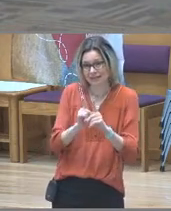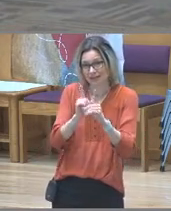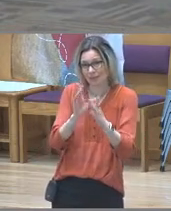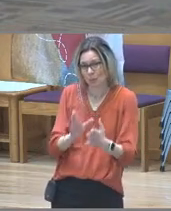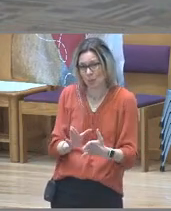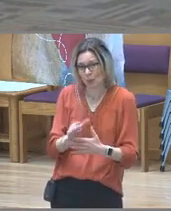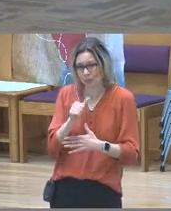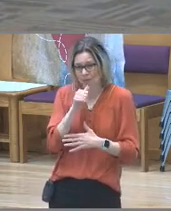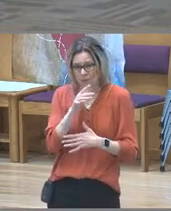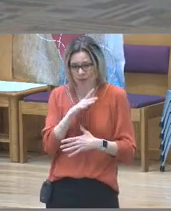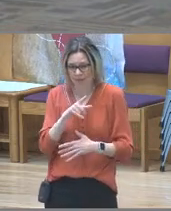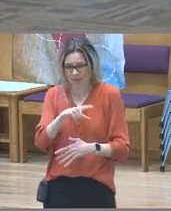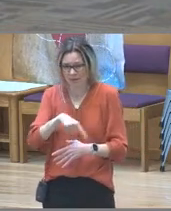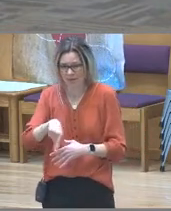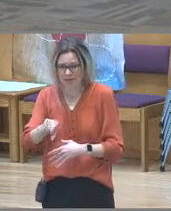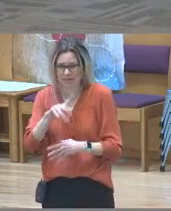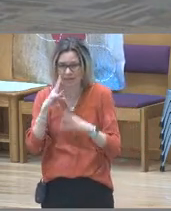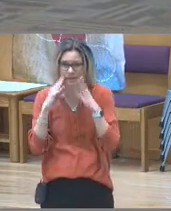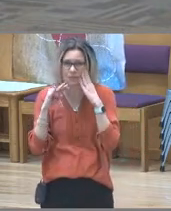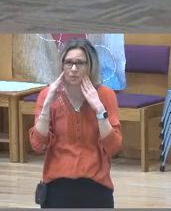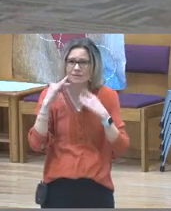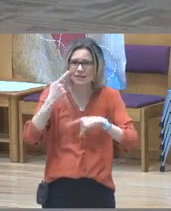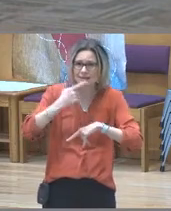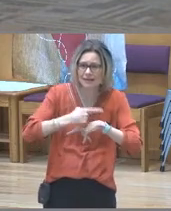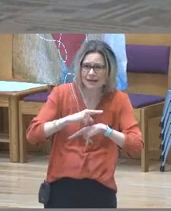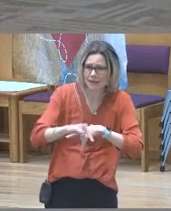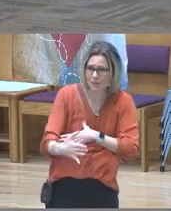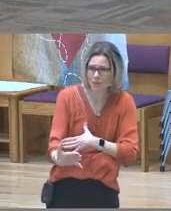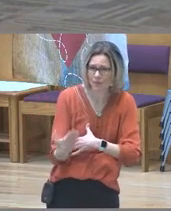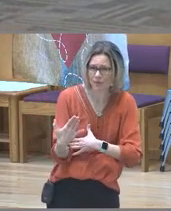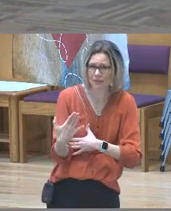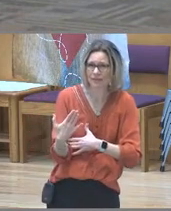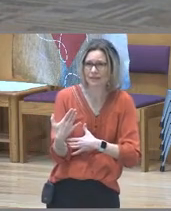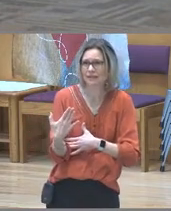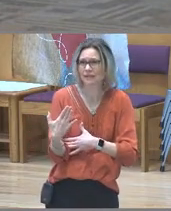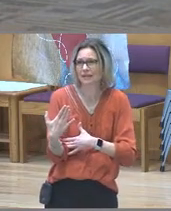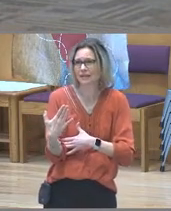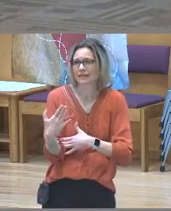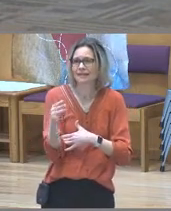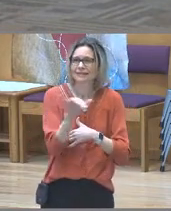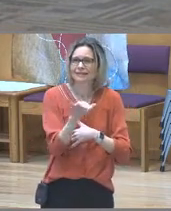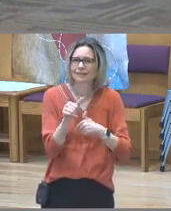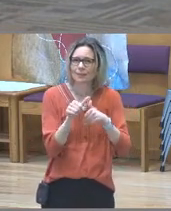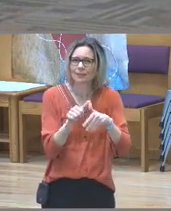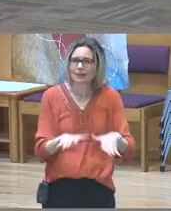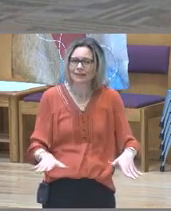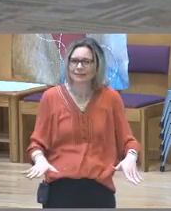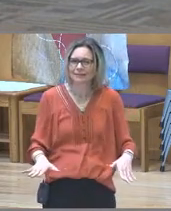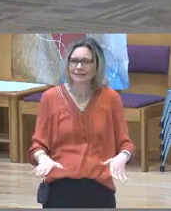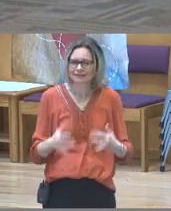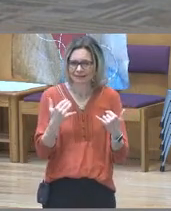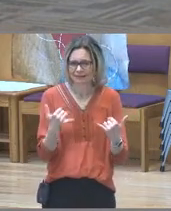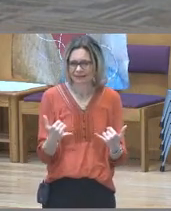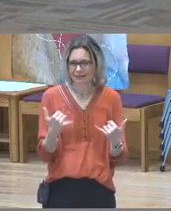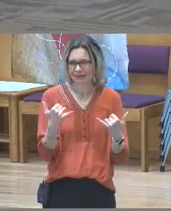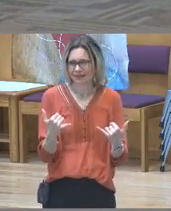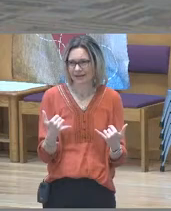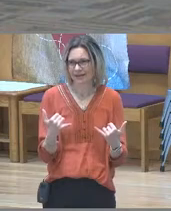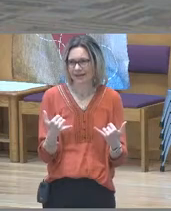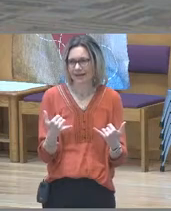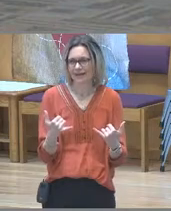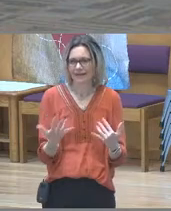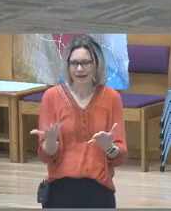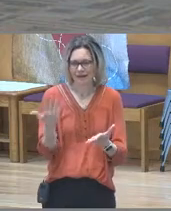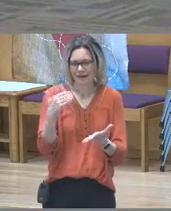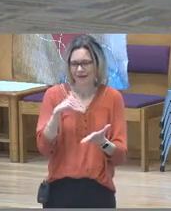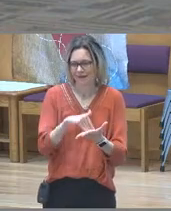women experienced that day, that morning, is the same blessing that today, once